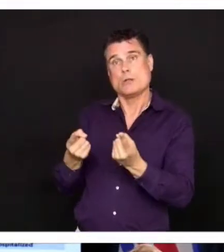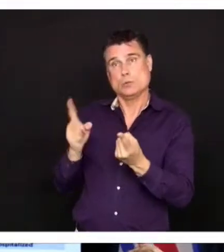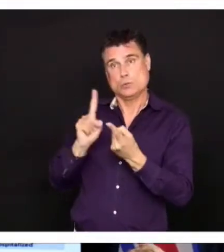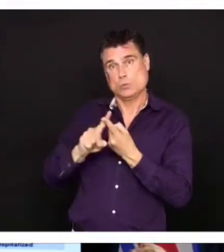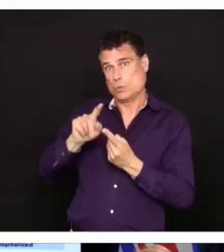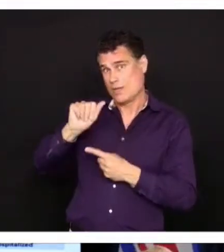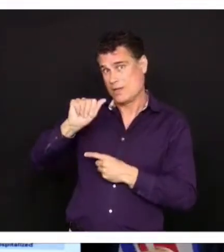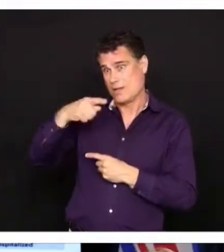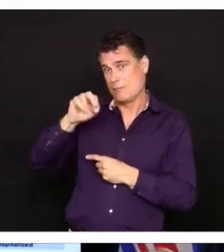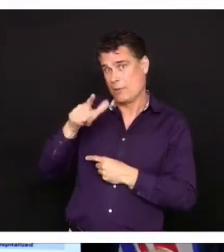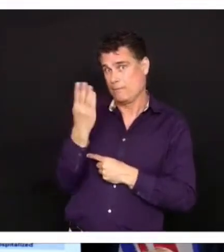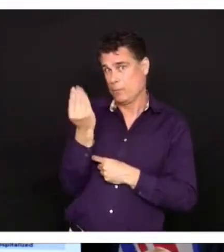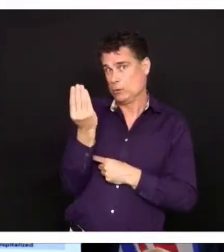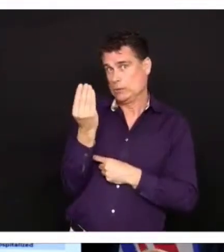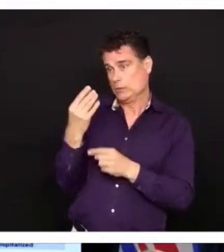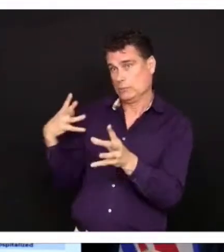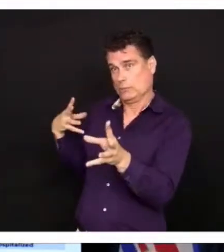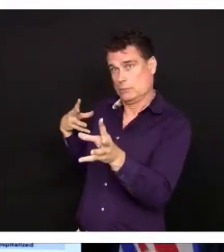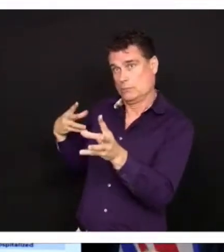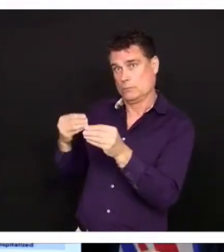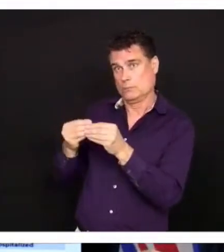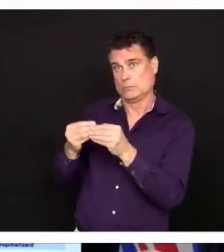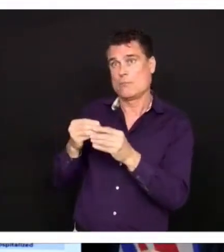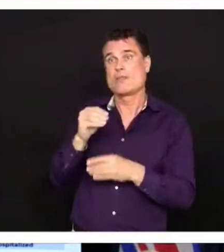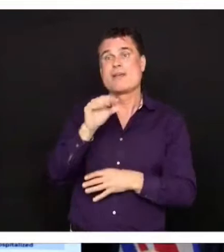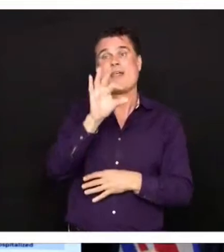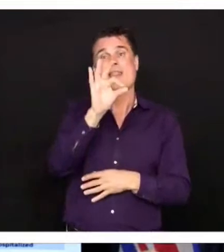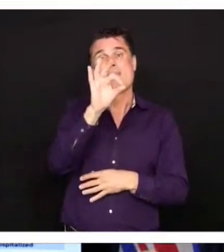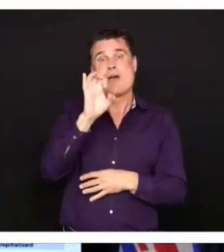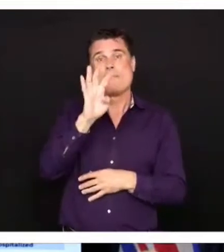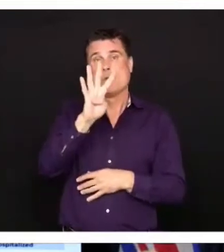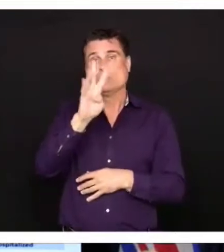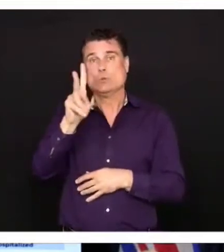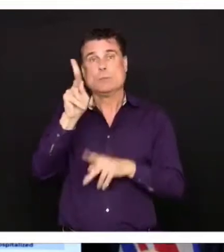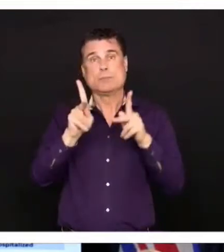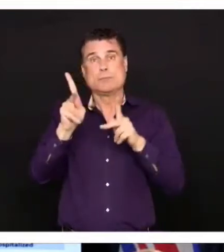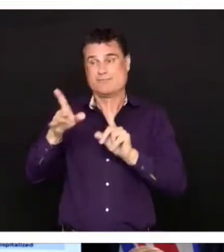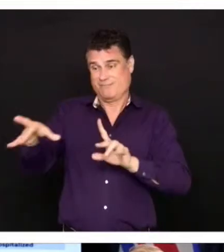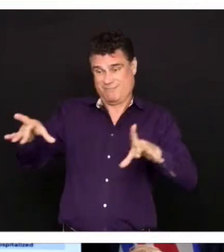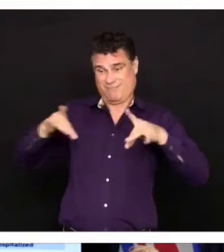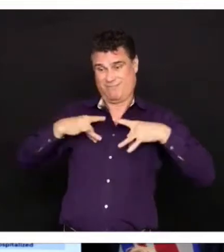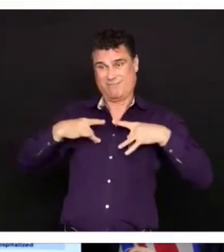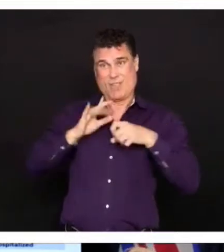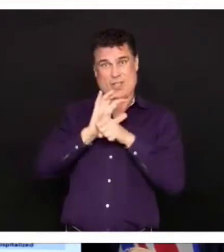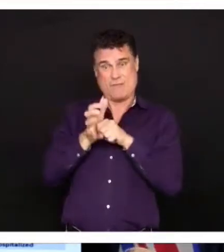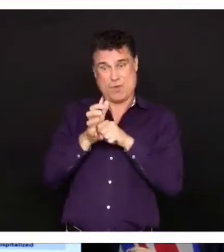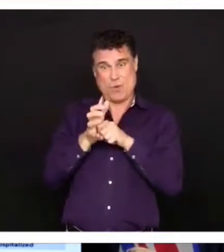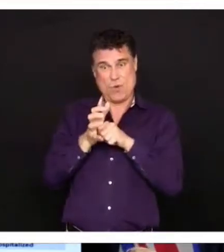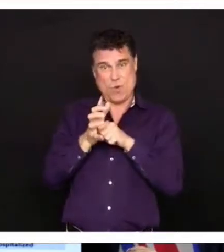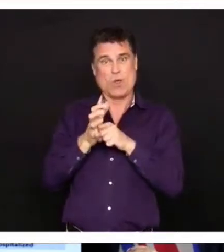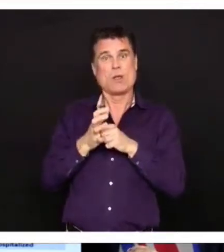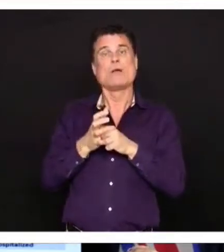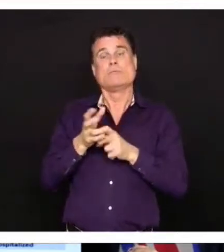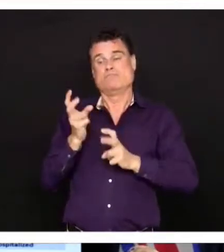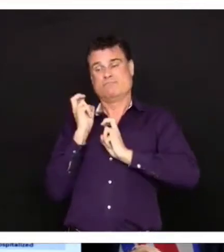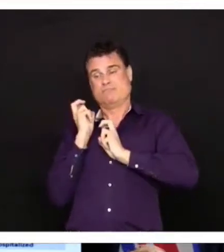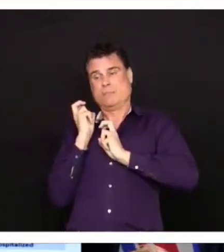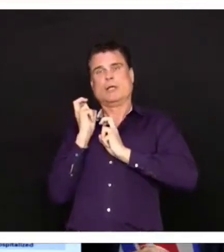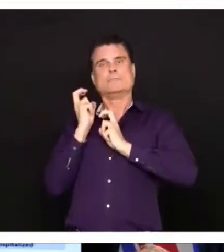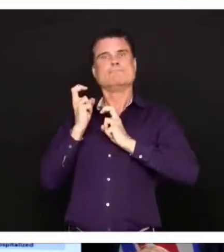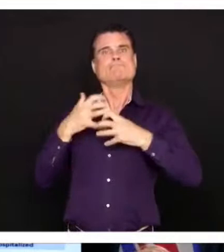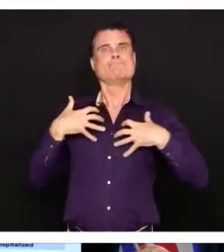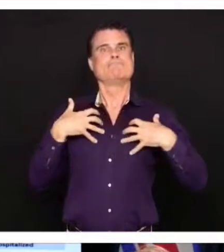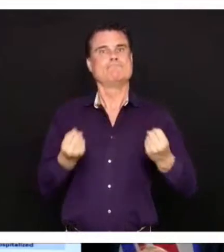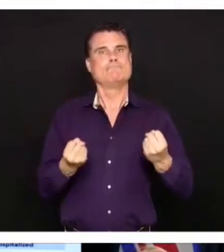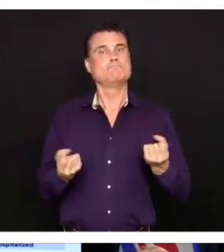had their ICU care and recovered, and are now at home as well. We have some limited data